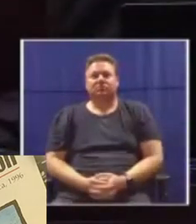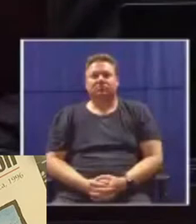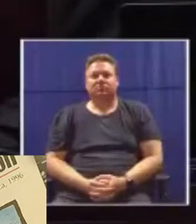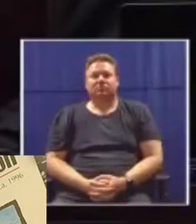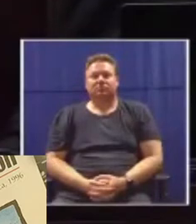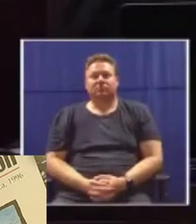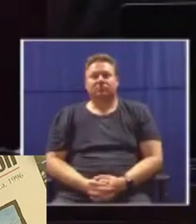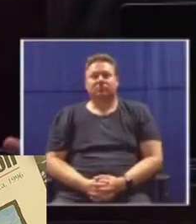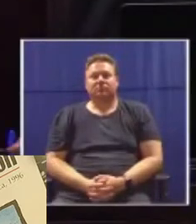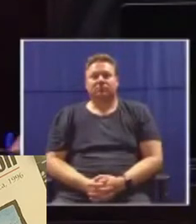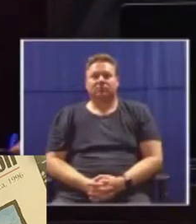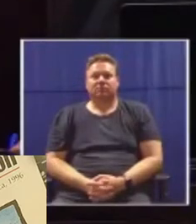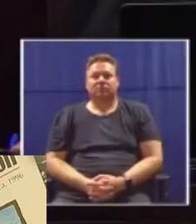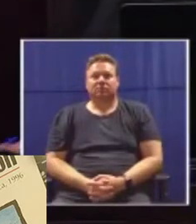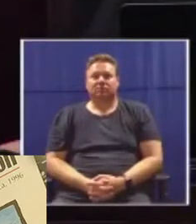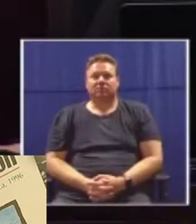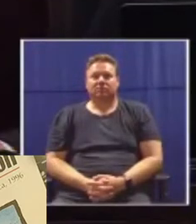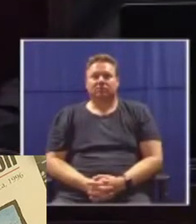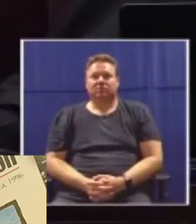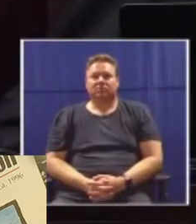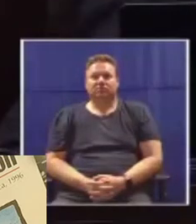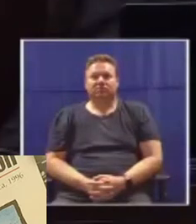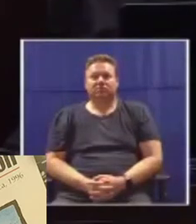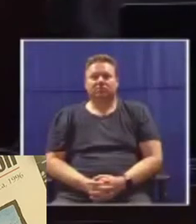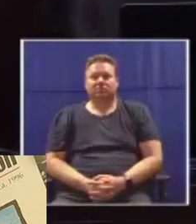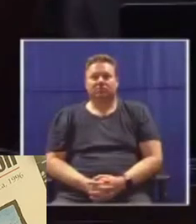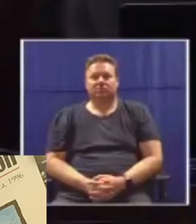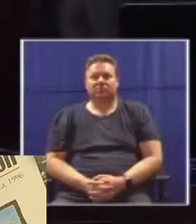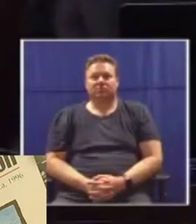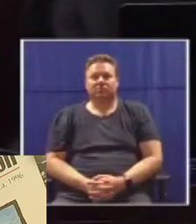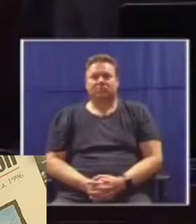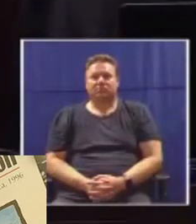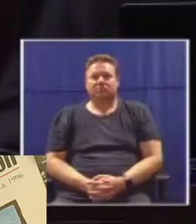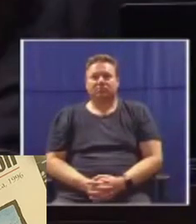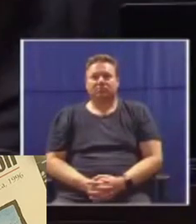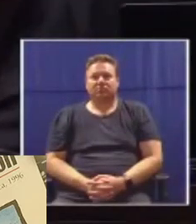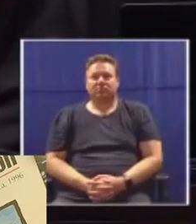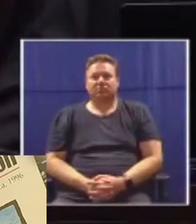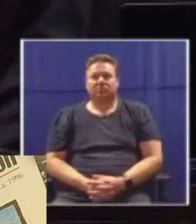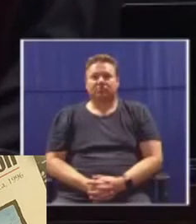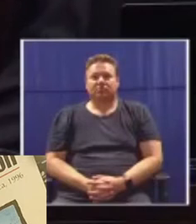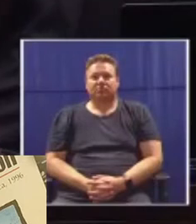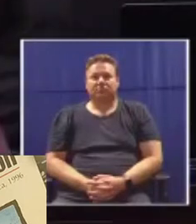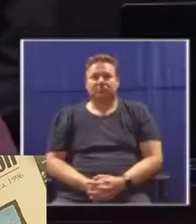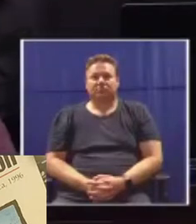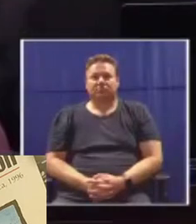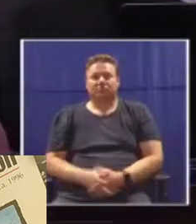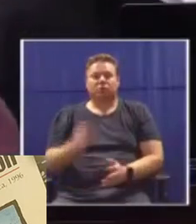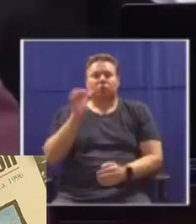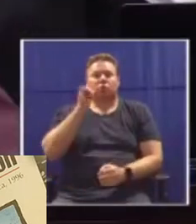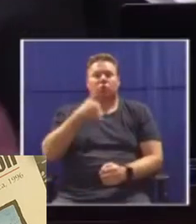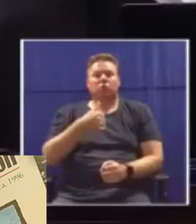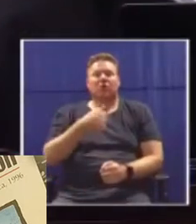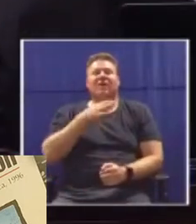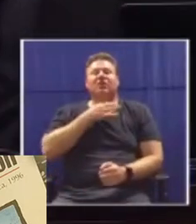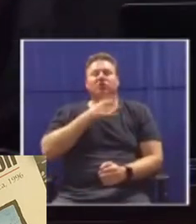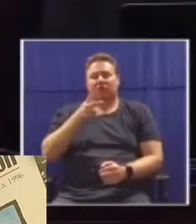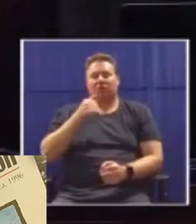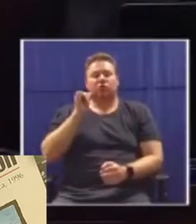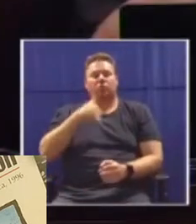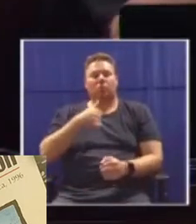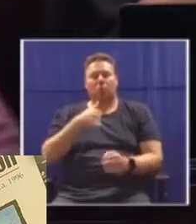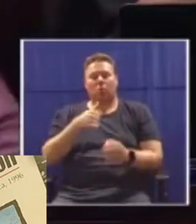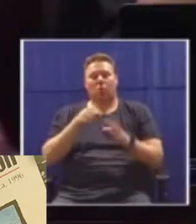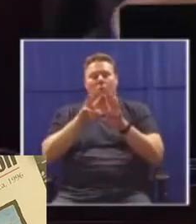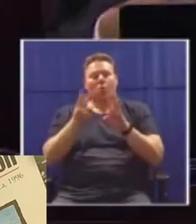bak. En ek is 'n man wat staan vir die regte van vrouens. Tomorrow we join the global community in